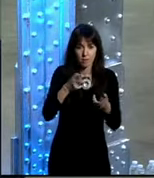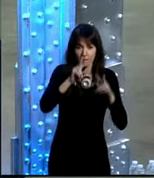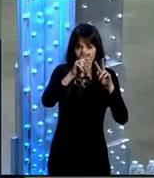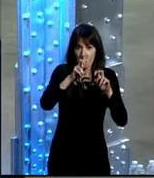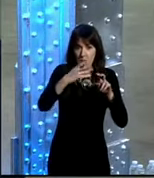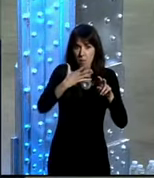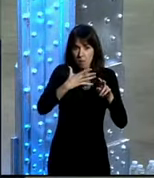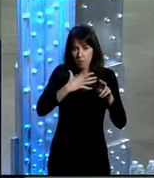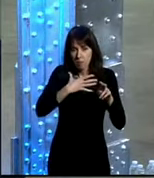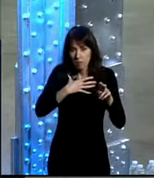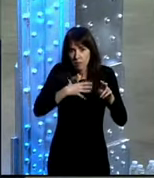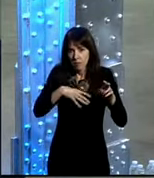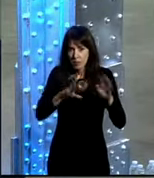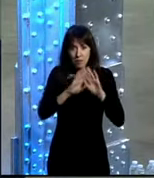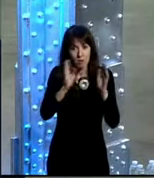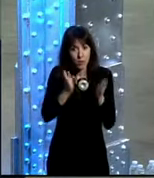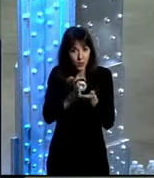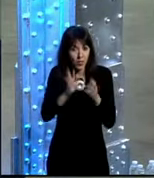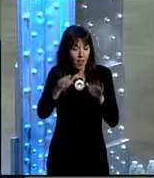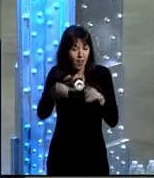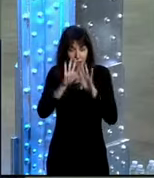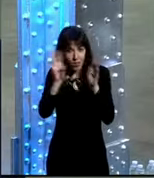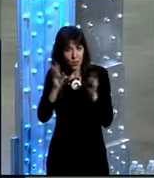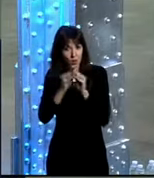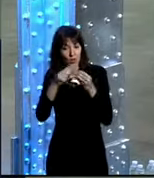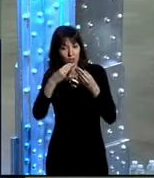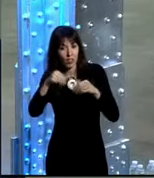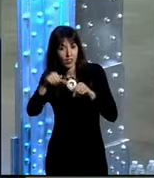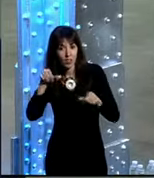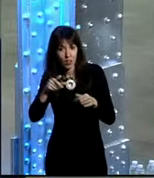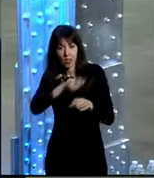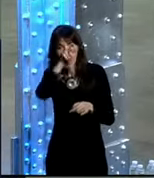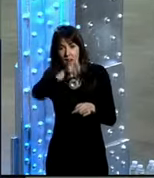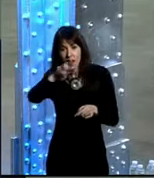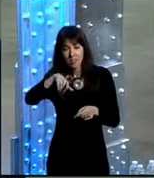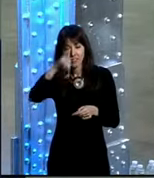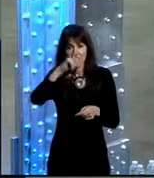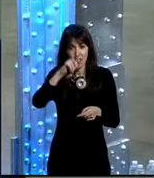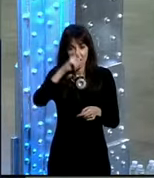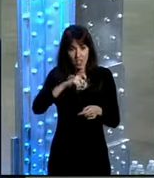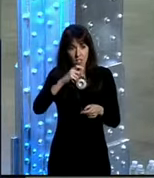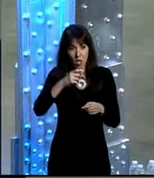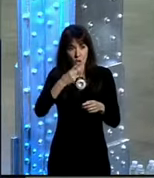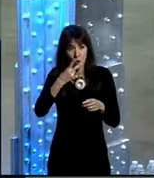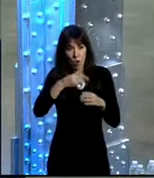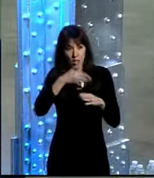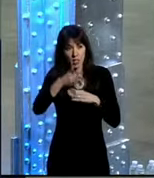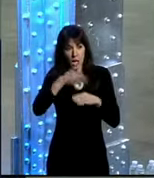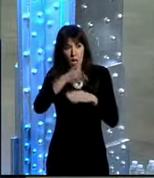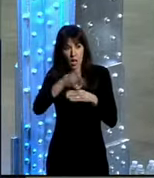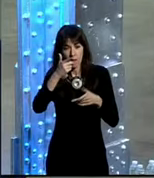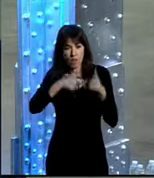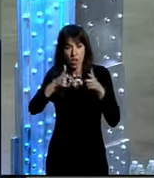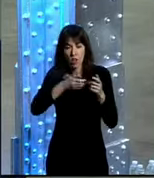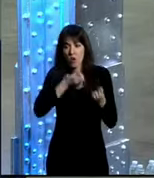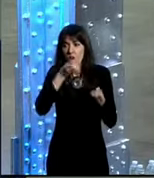to the conclusion that stories, people remember facts 22 times better if they're told in the form